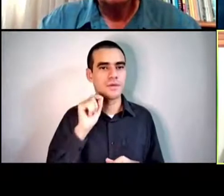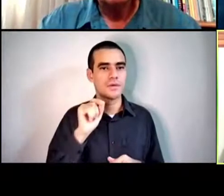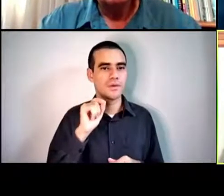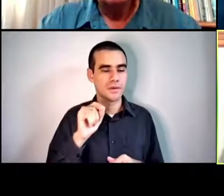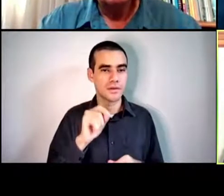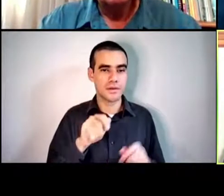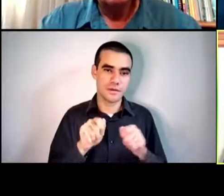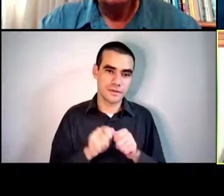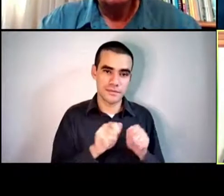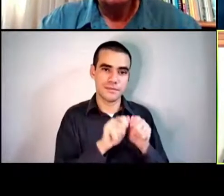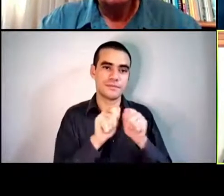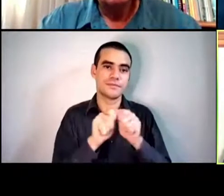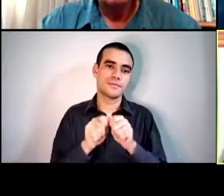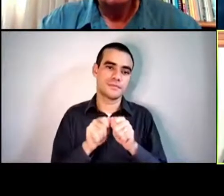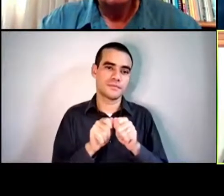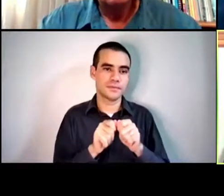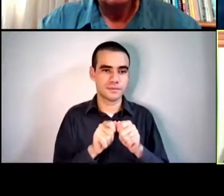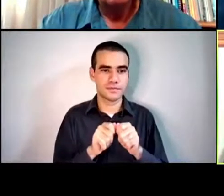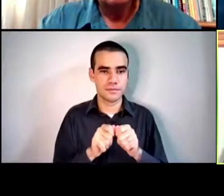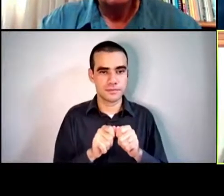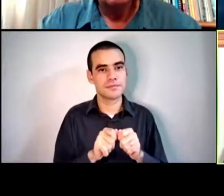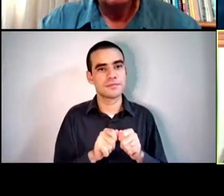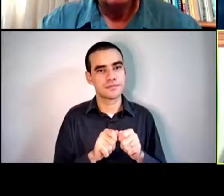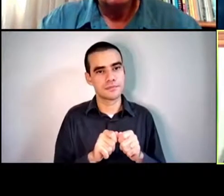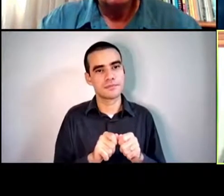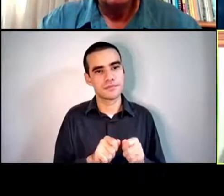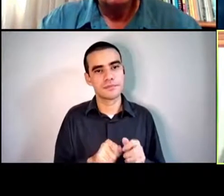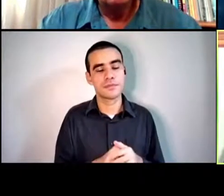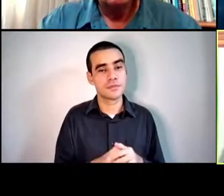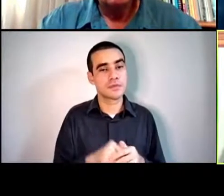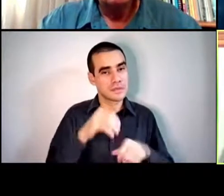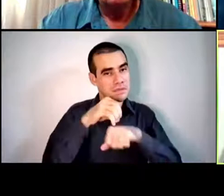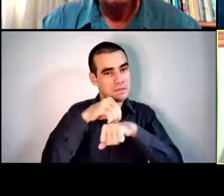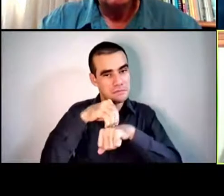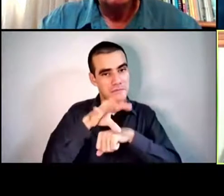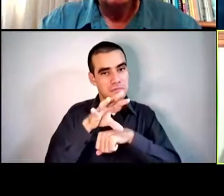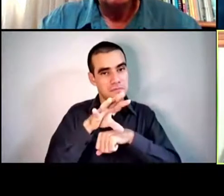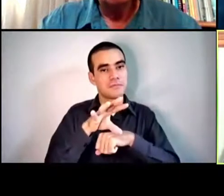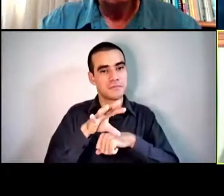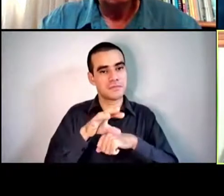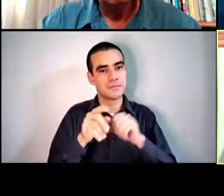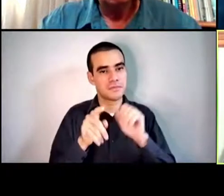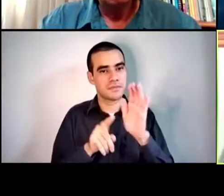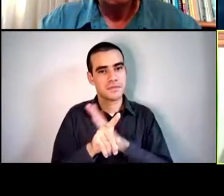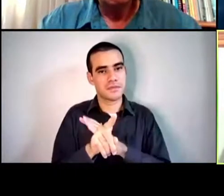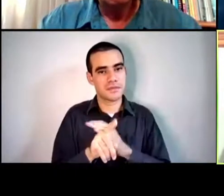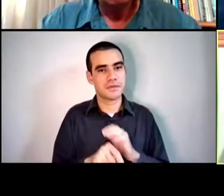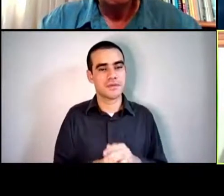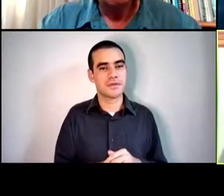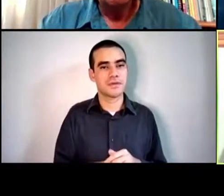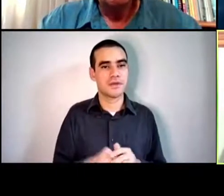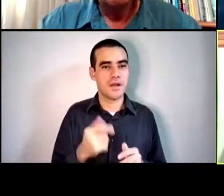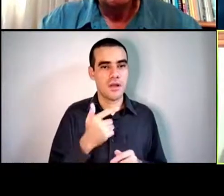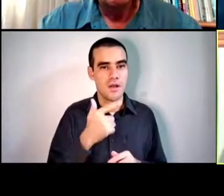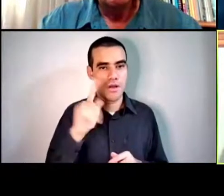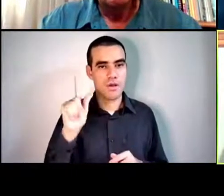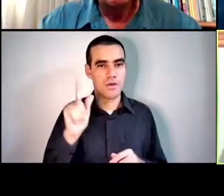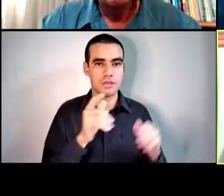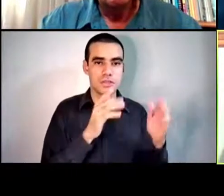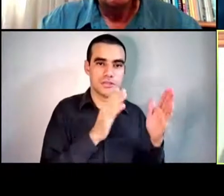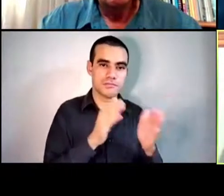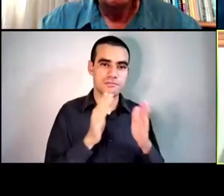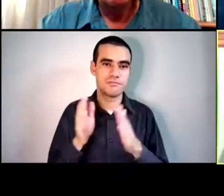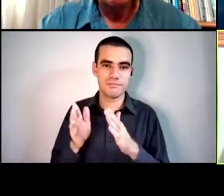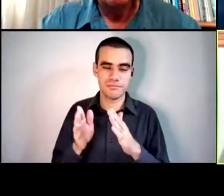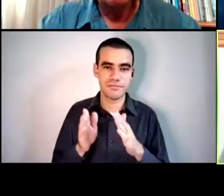It would be a great solution if we were able to do a mechanism of this sort. This is a suggestion. And